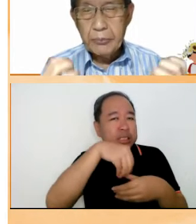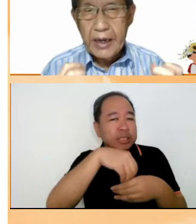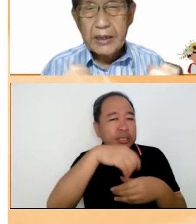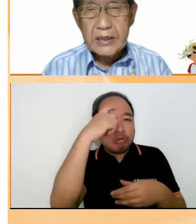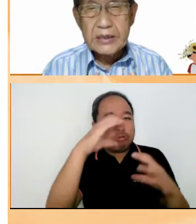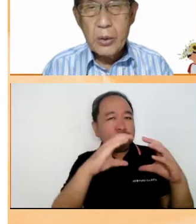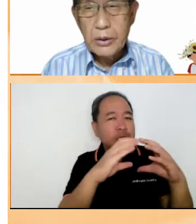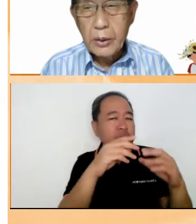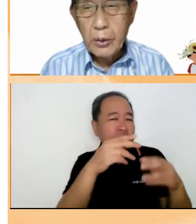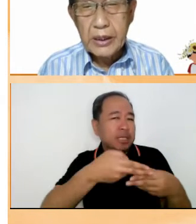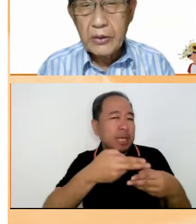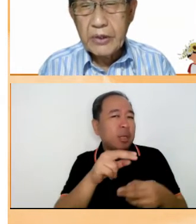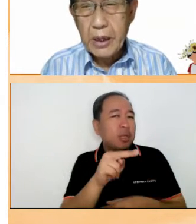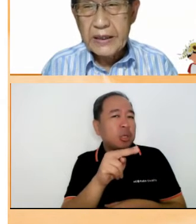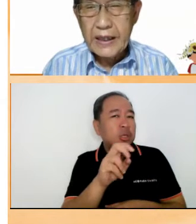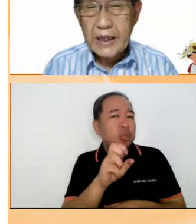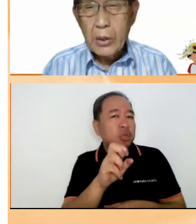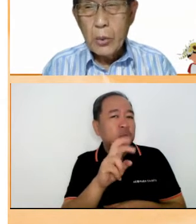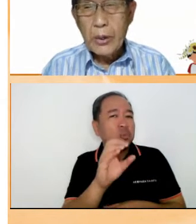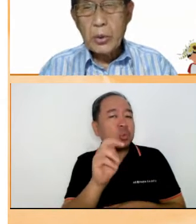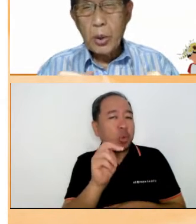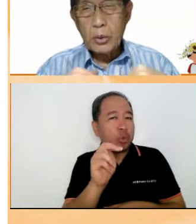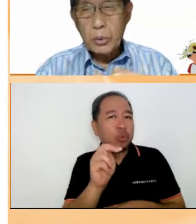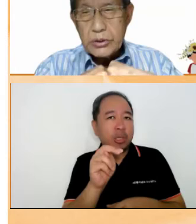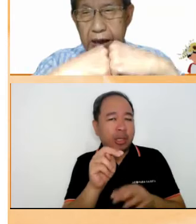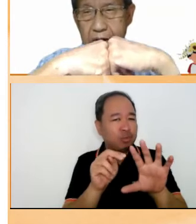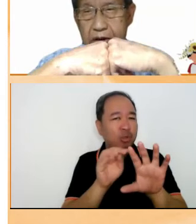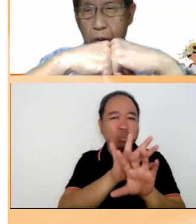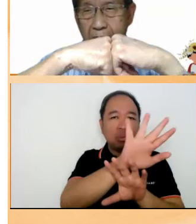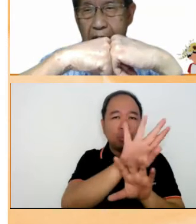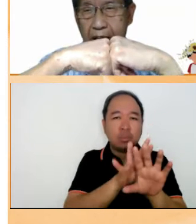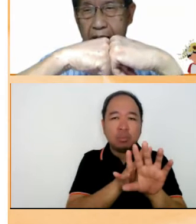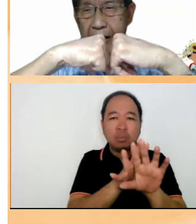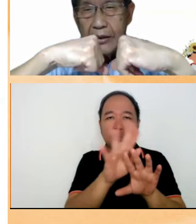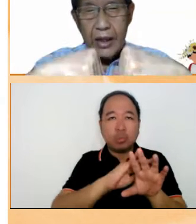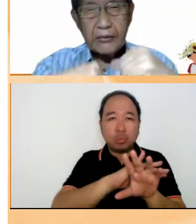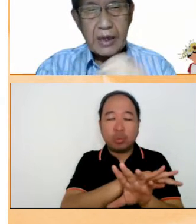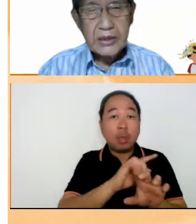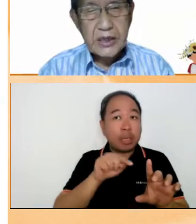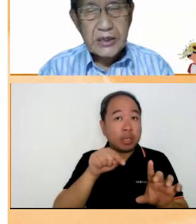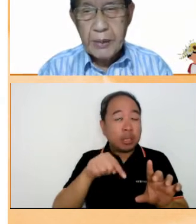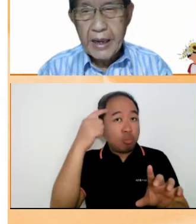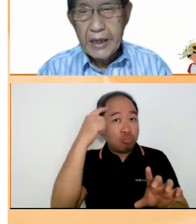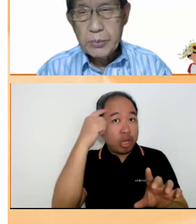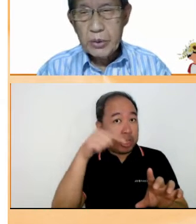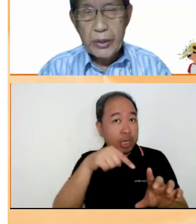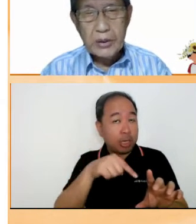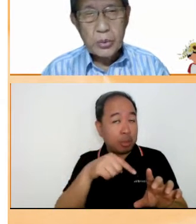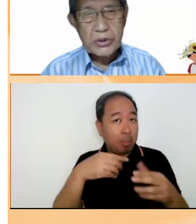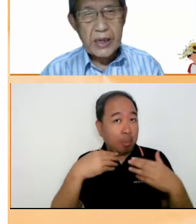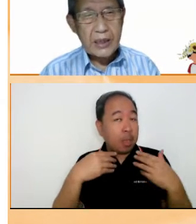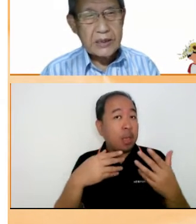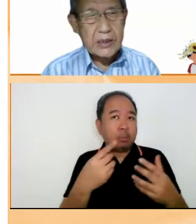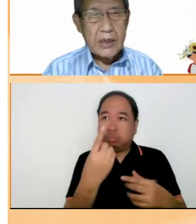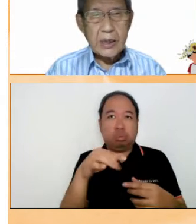the brain is the only organ of the body where no two cells connect. There is a space between